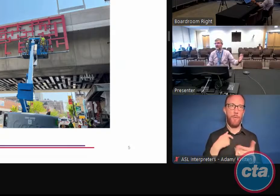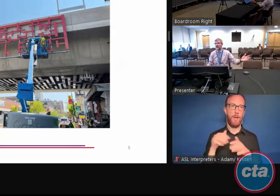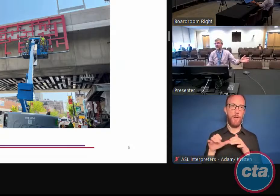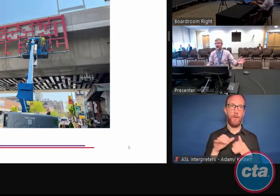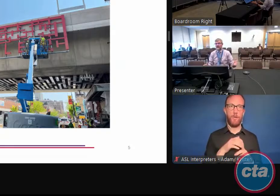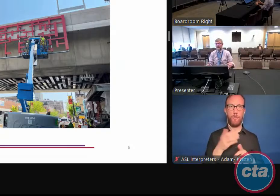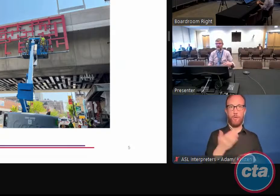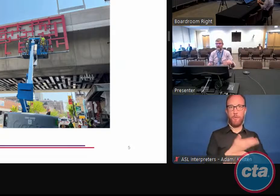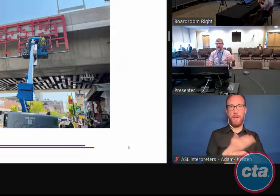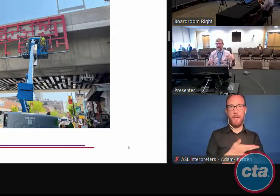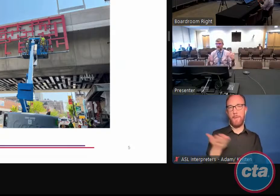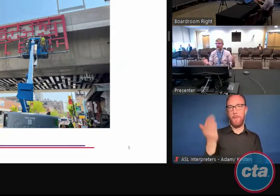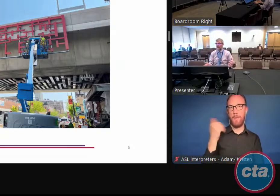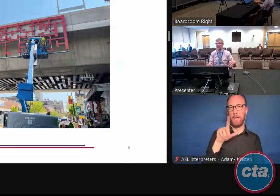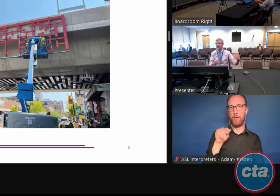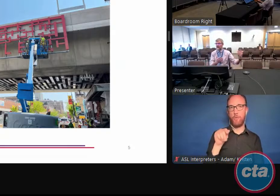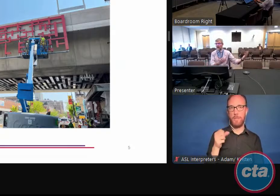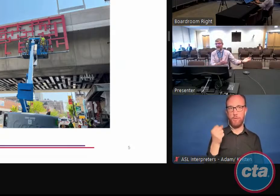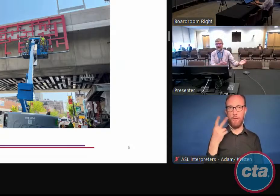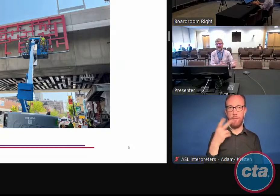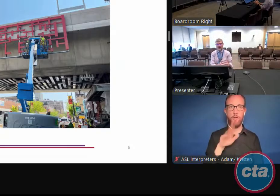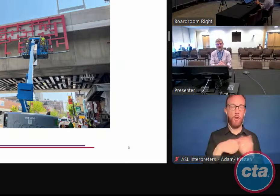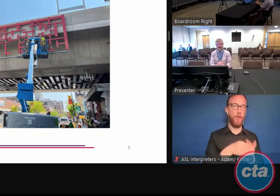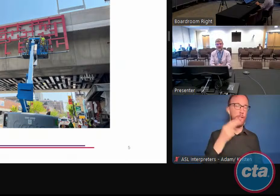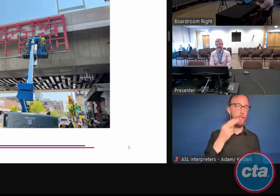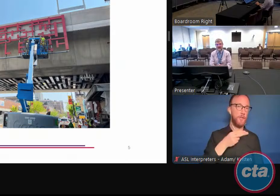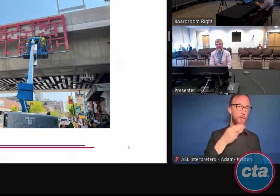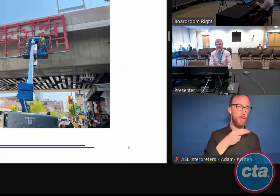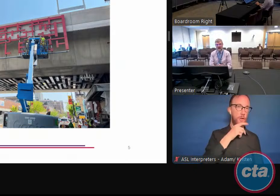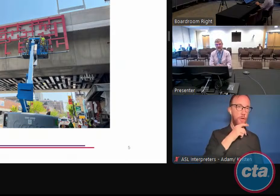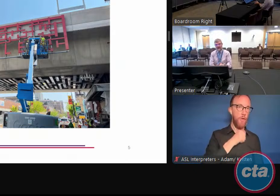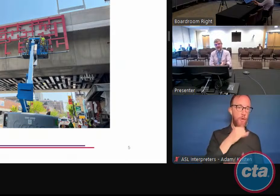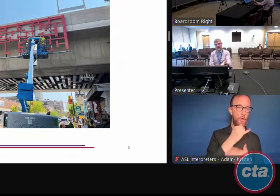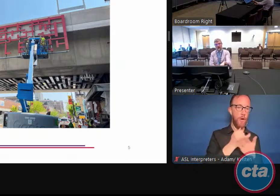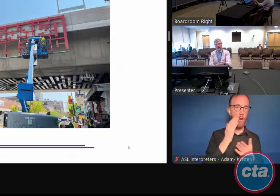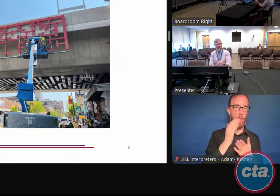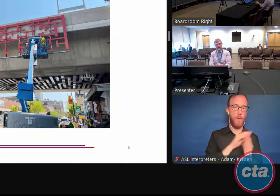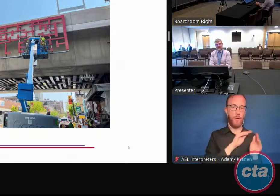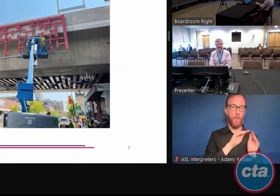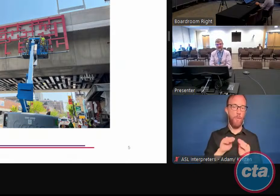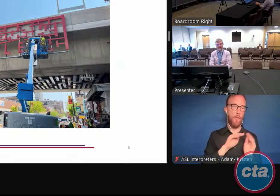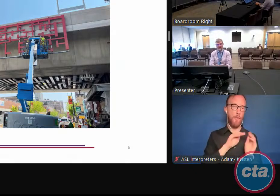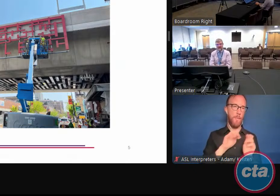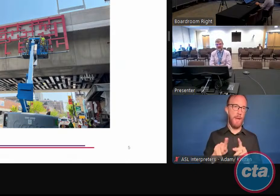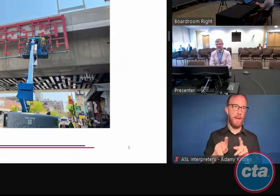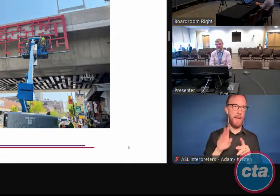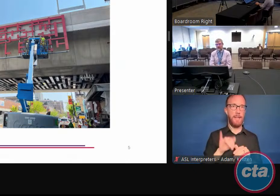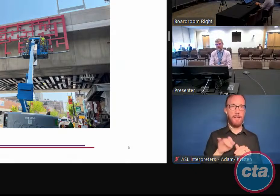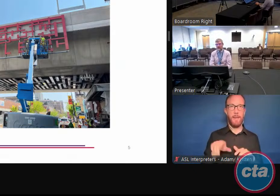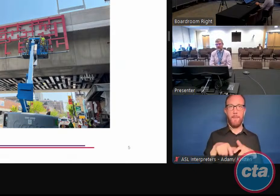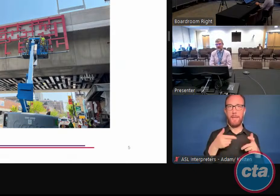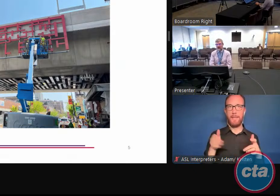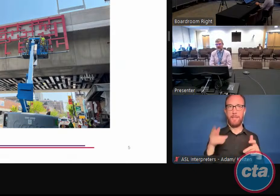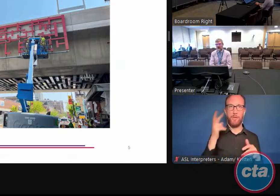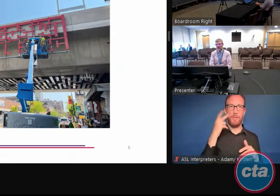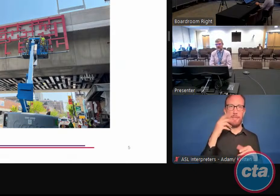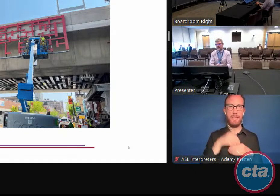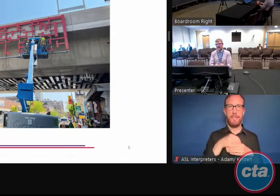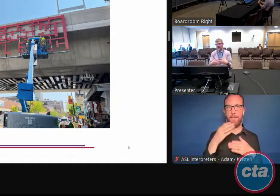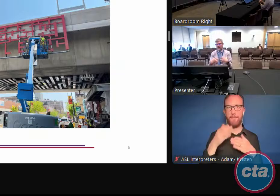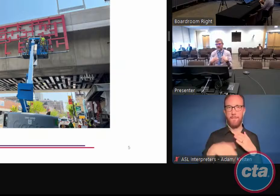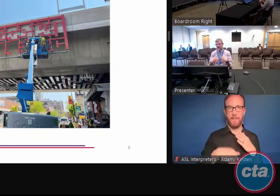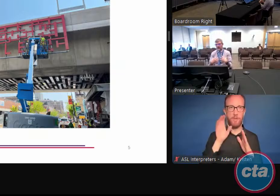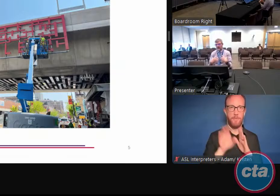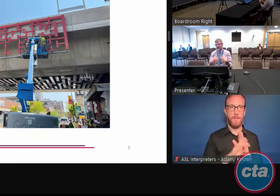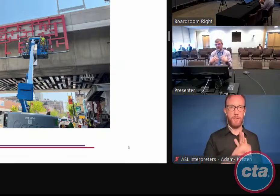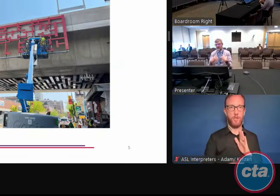back in 2012. So the historical art will actually go back in the auxiliaries. That's the opening you see kind of there in that finished picture. And Argyle,